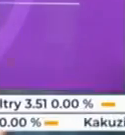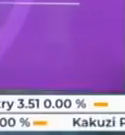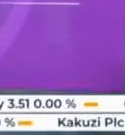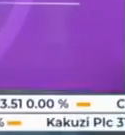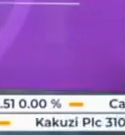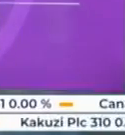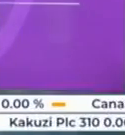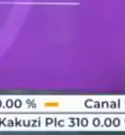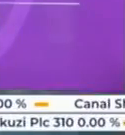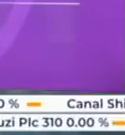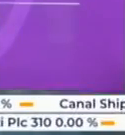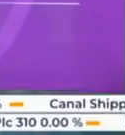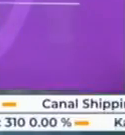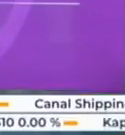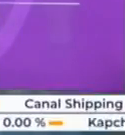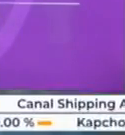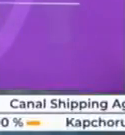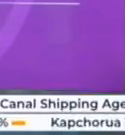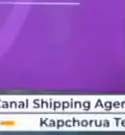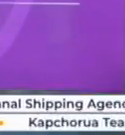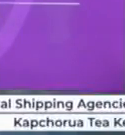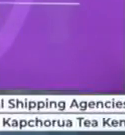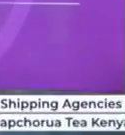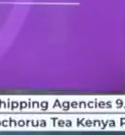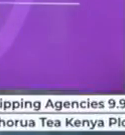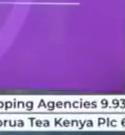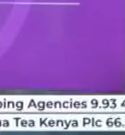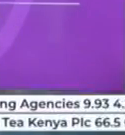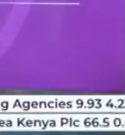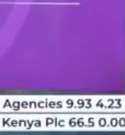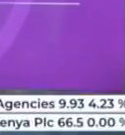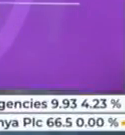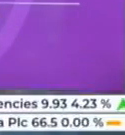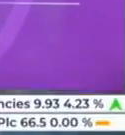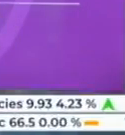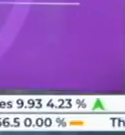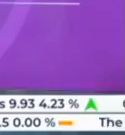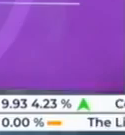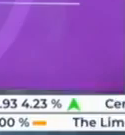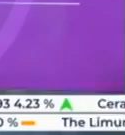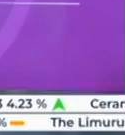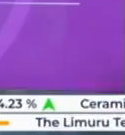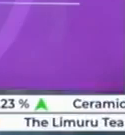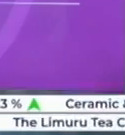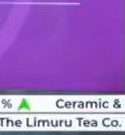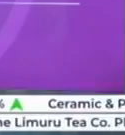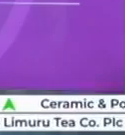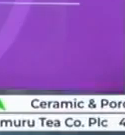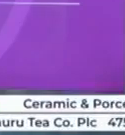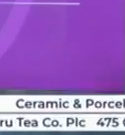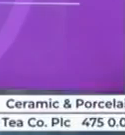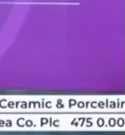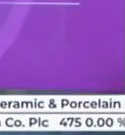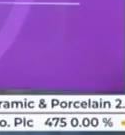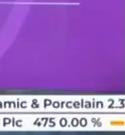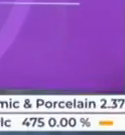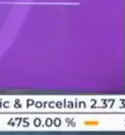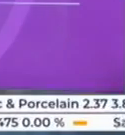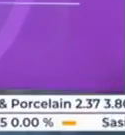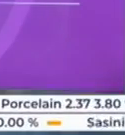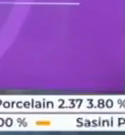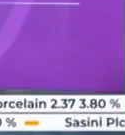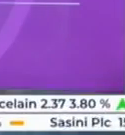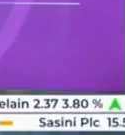our customers. Now, we'll start off by looking at Nantege from Thika Road, and she says, I bought honey from SOKO, and honestly,